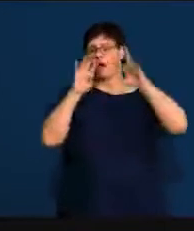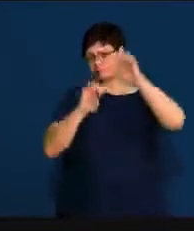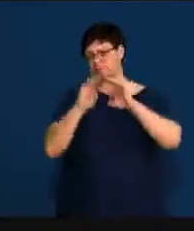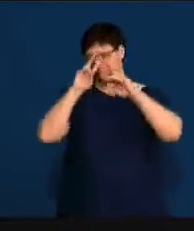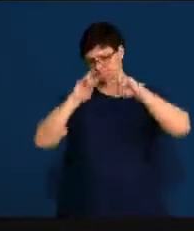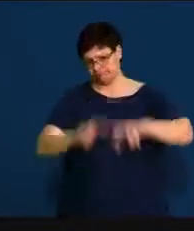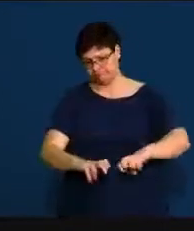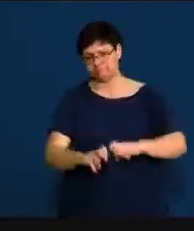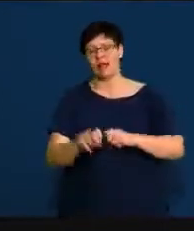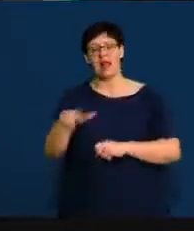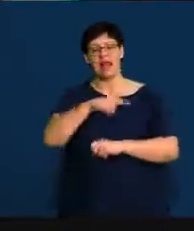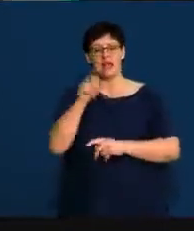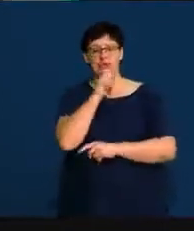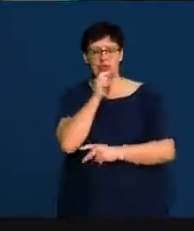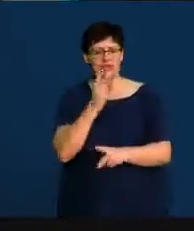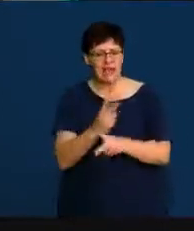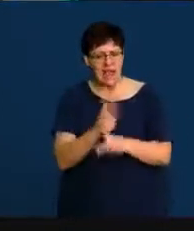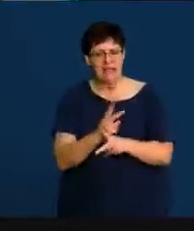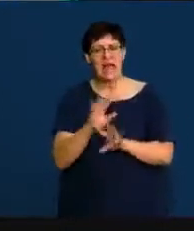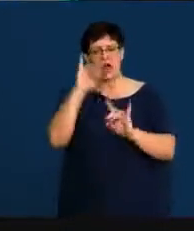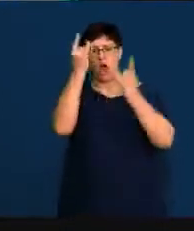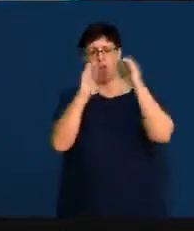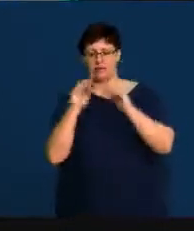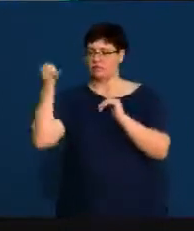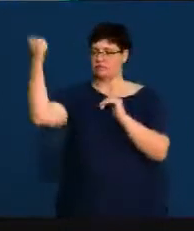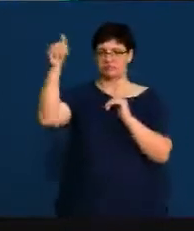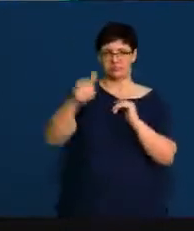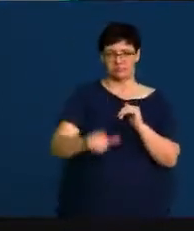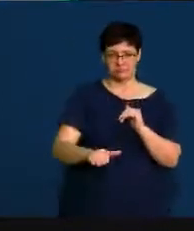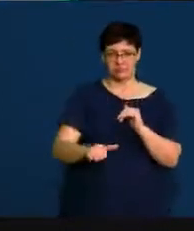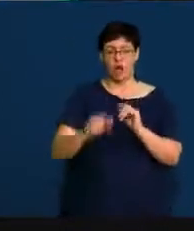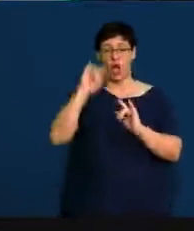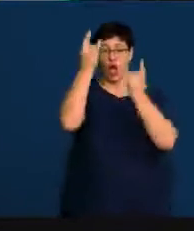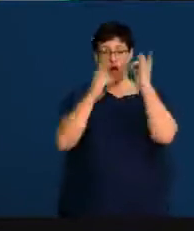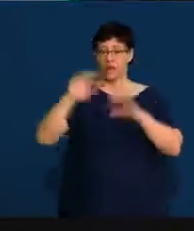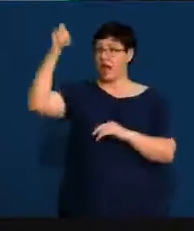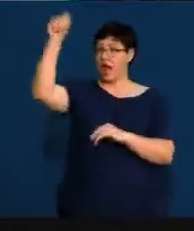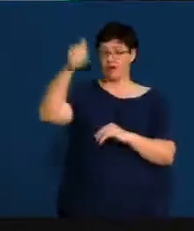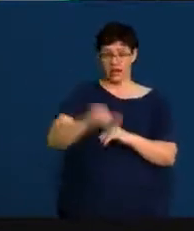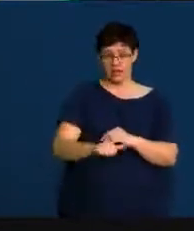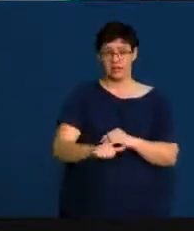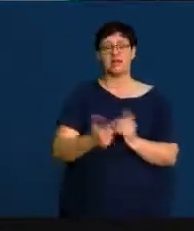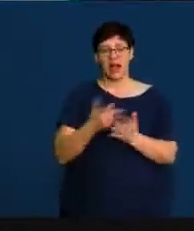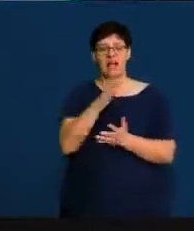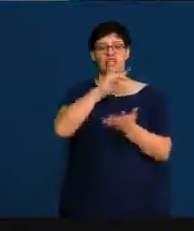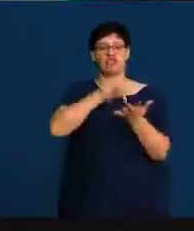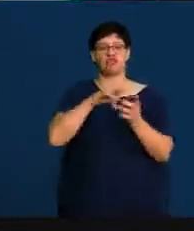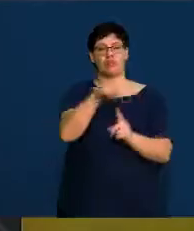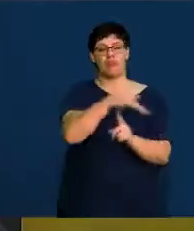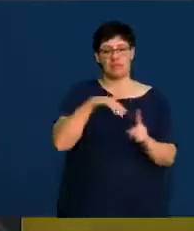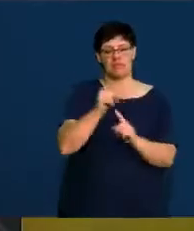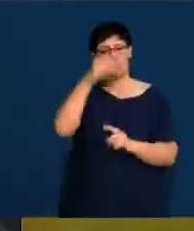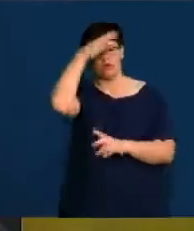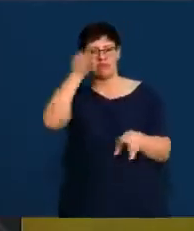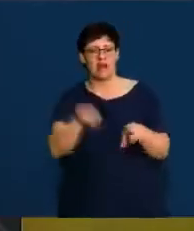that. Land uses again, and urban hierarchy. Your urban hierarchy tests you on central places. Concepts